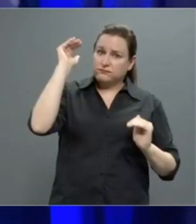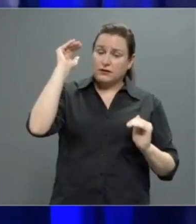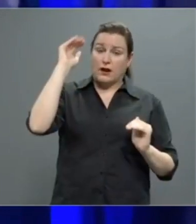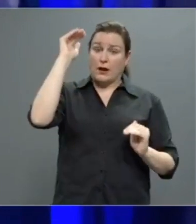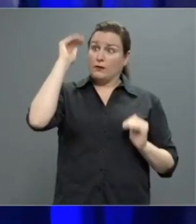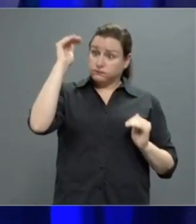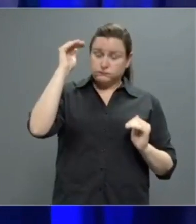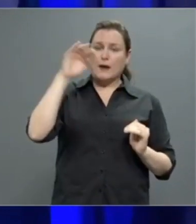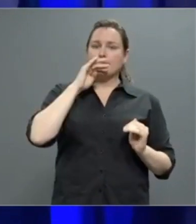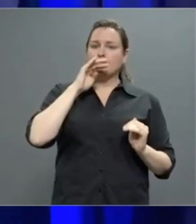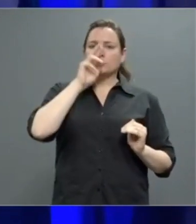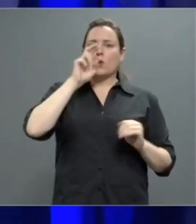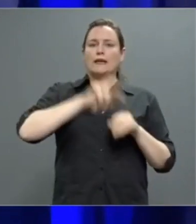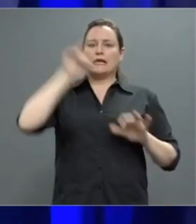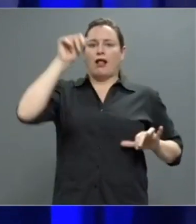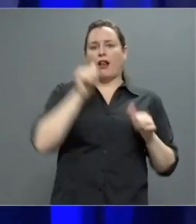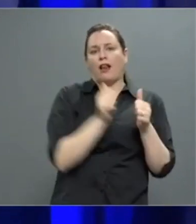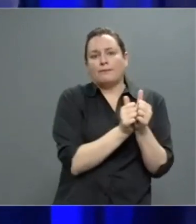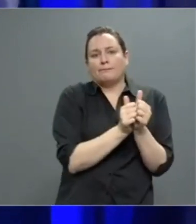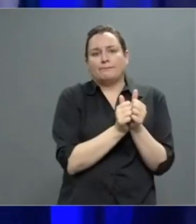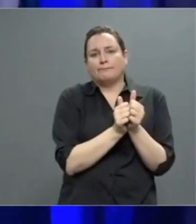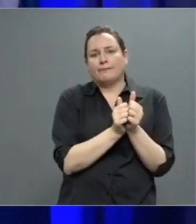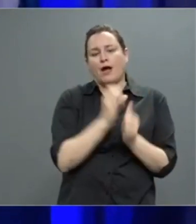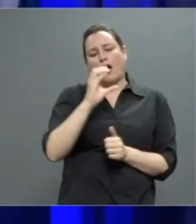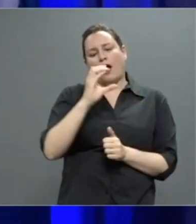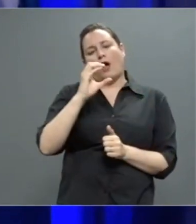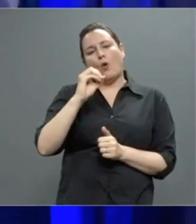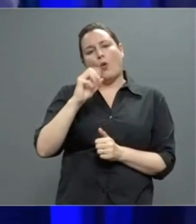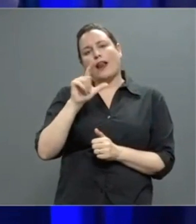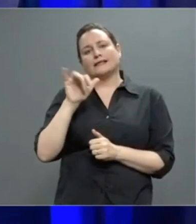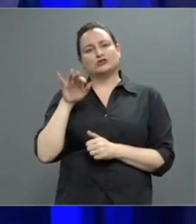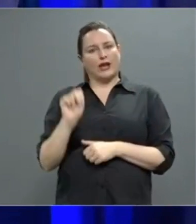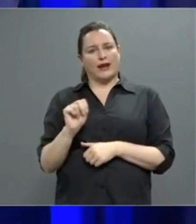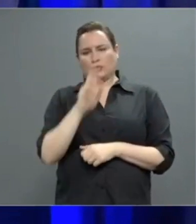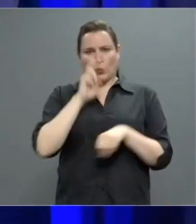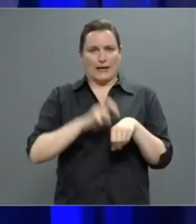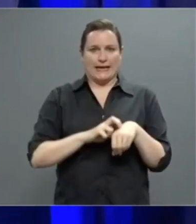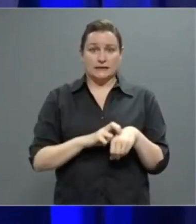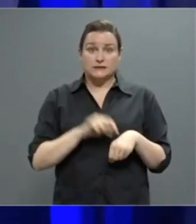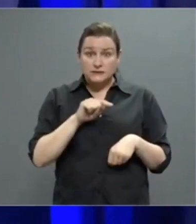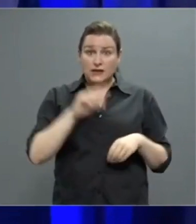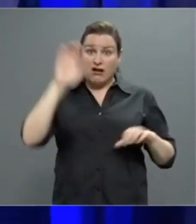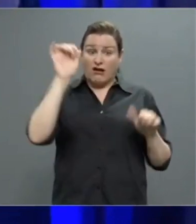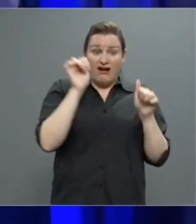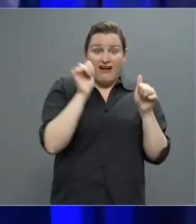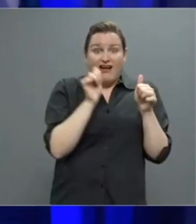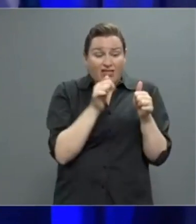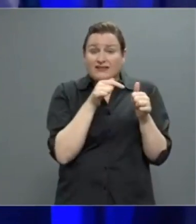way to protect these metros from underhanded takeovers that disrupt and undermine service